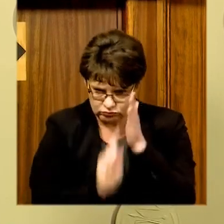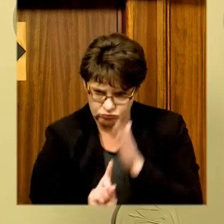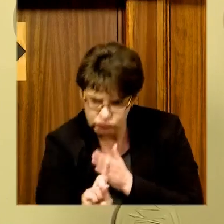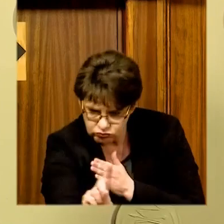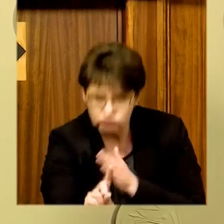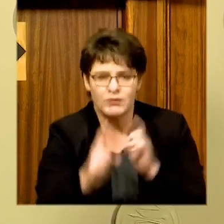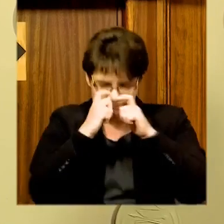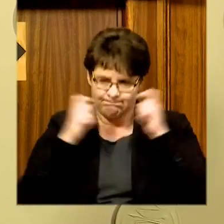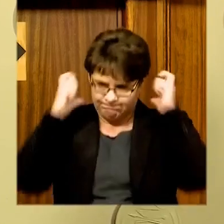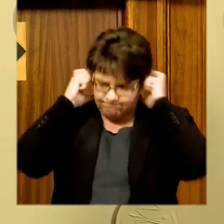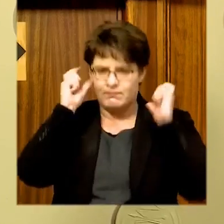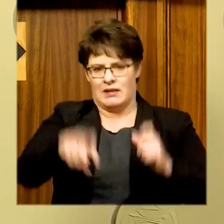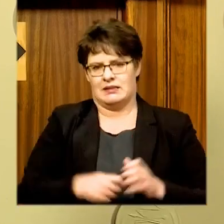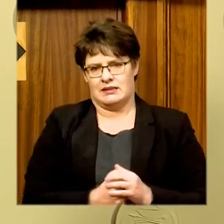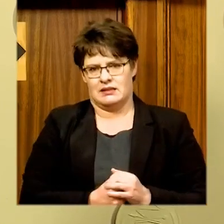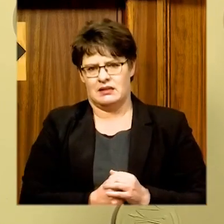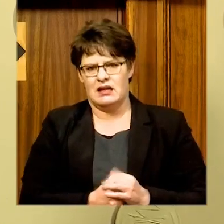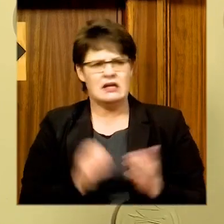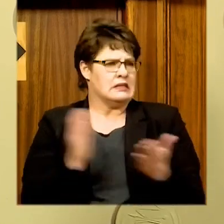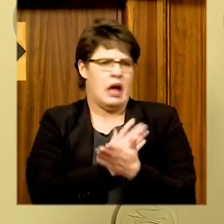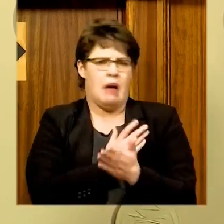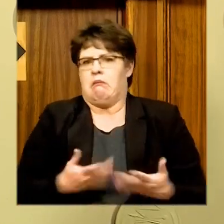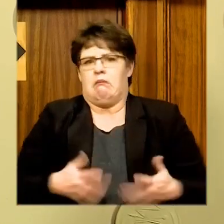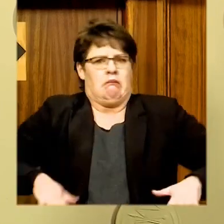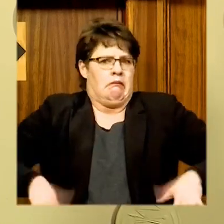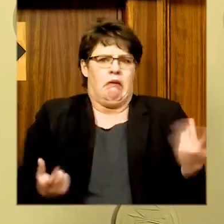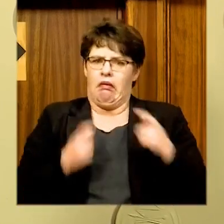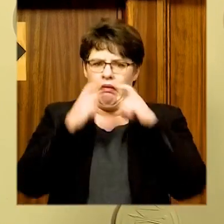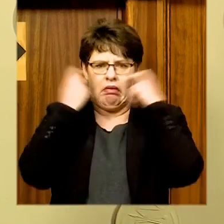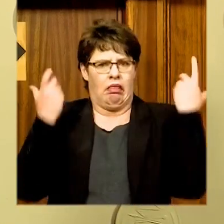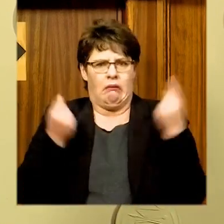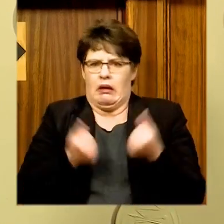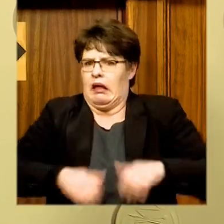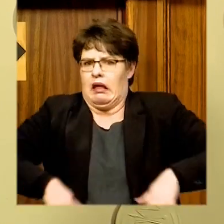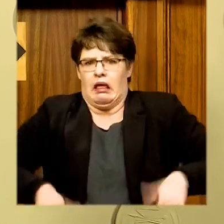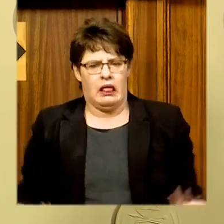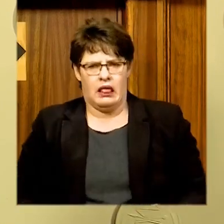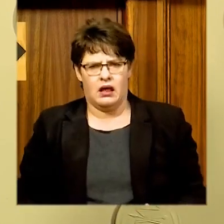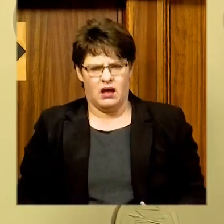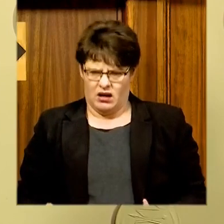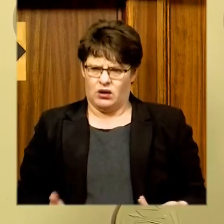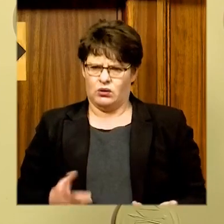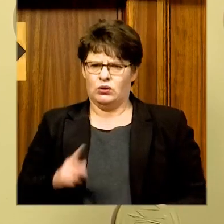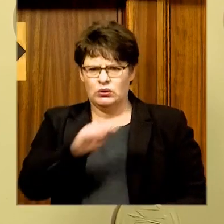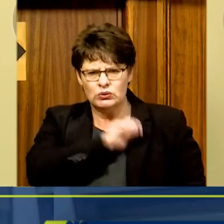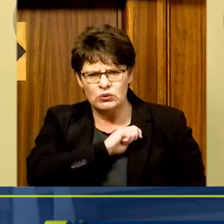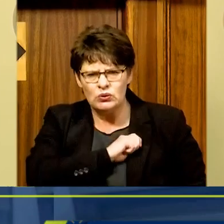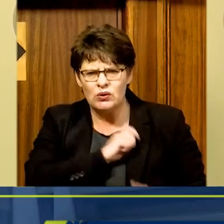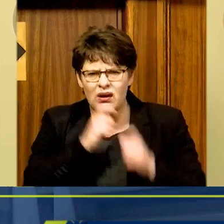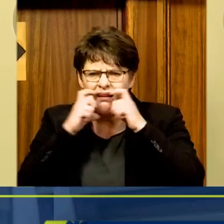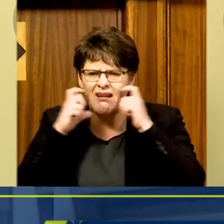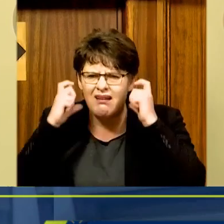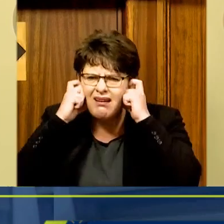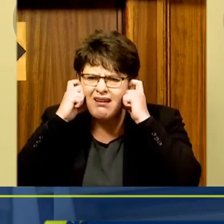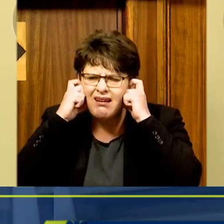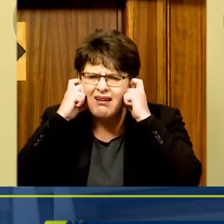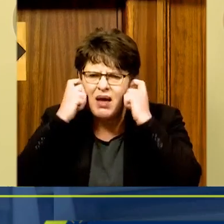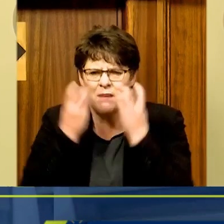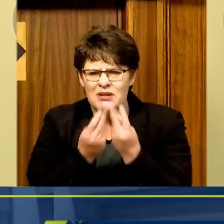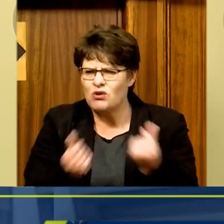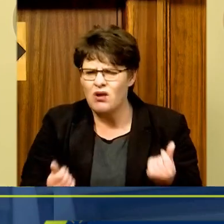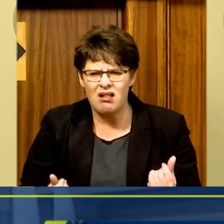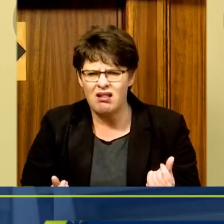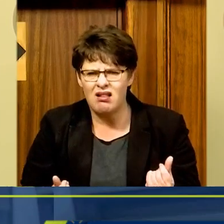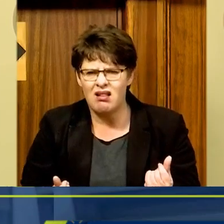Some people complain that they don't have cloth masks, but a cloth mask